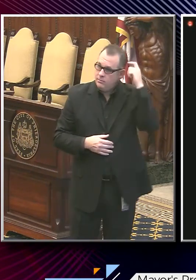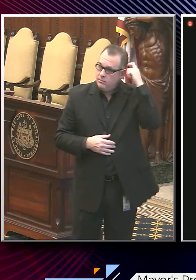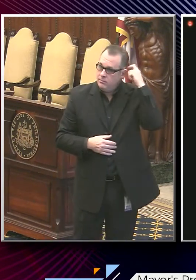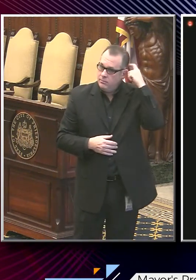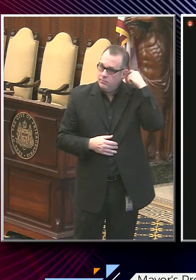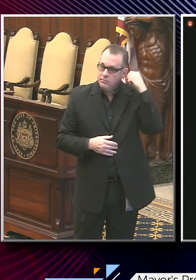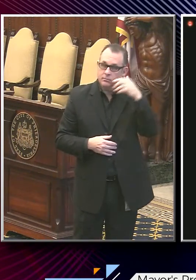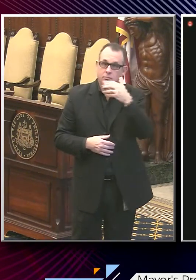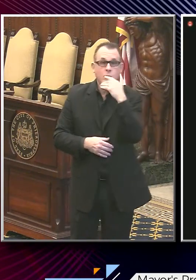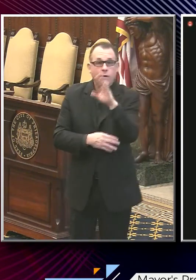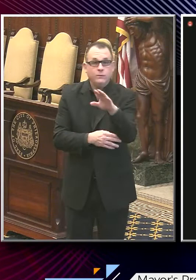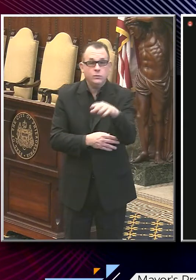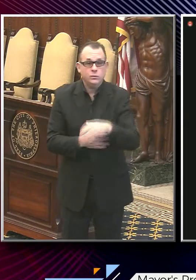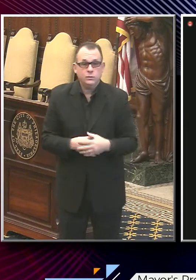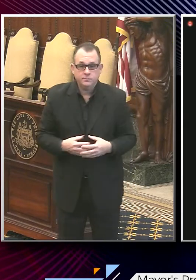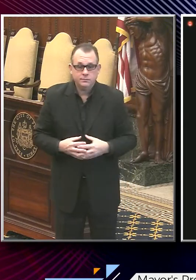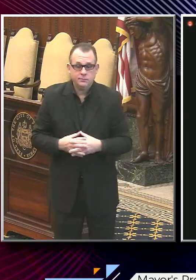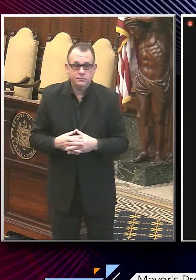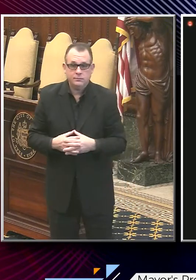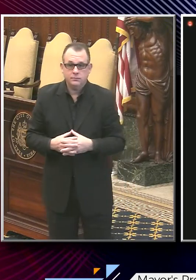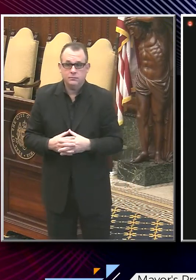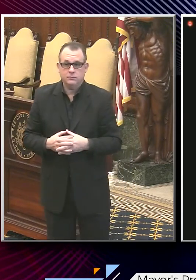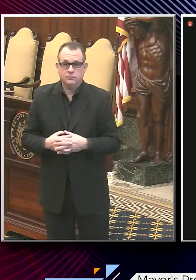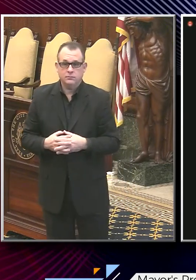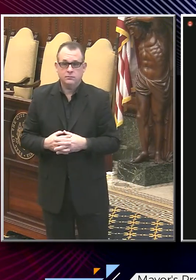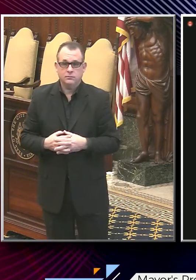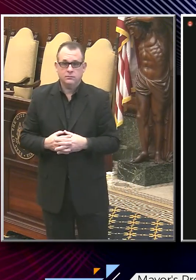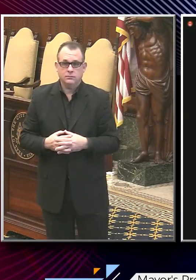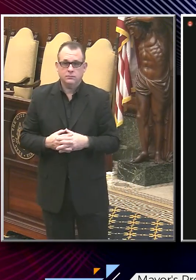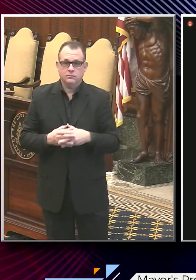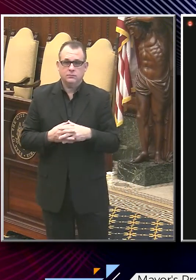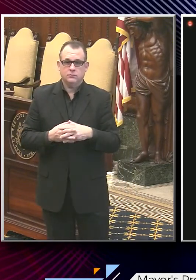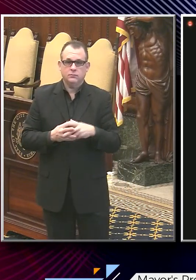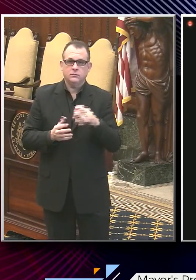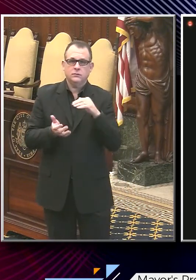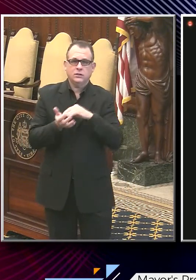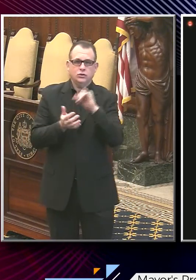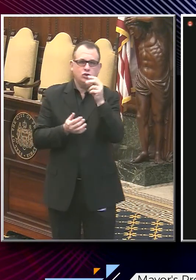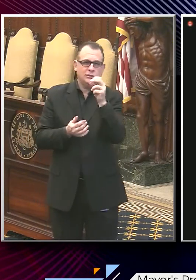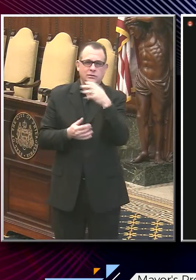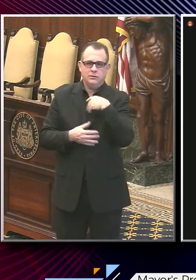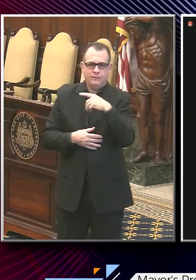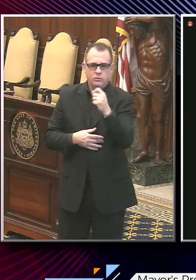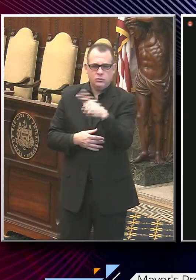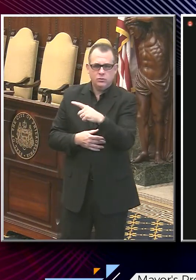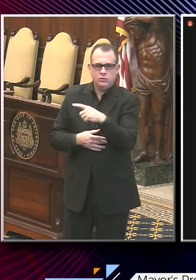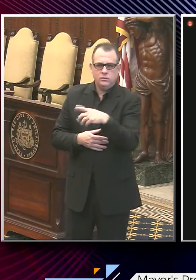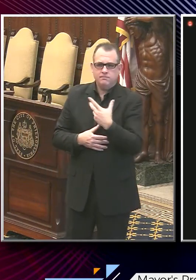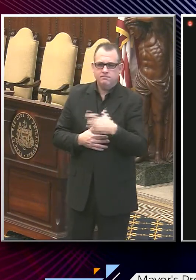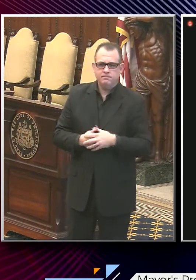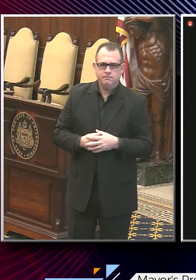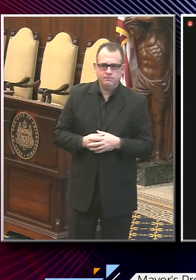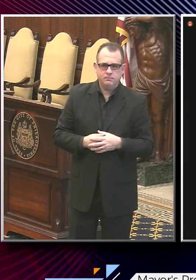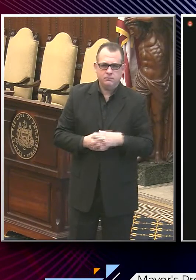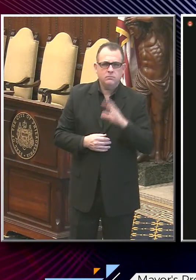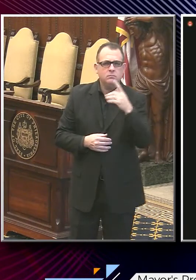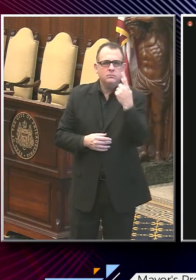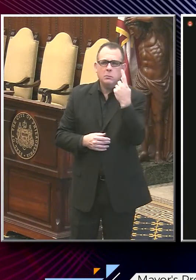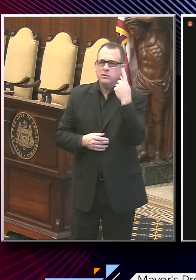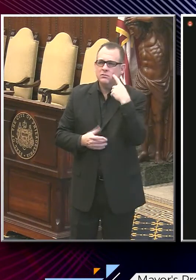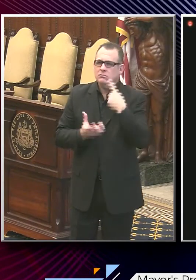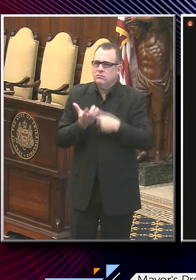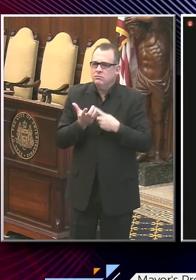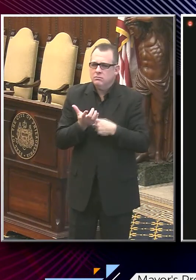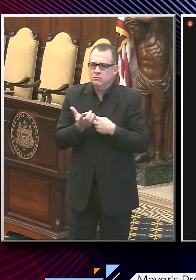Good afternoon, everyone. And I think I should direct this question to Dr. Johnson, because there was some